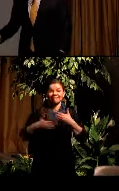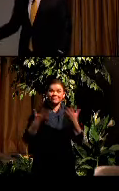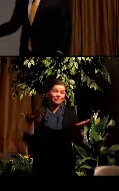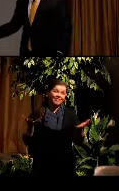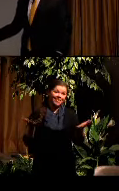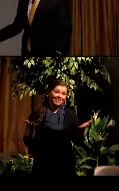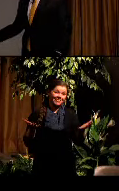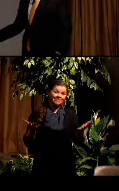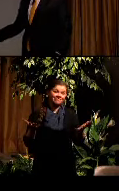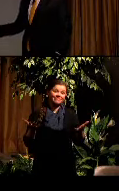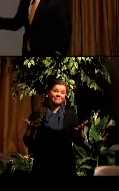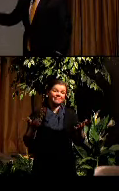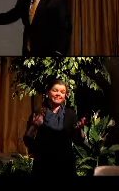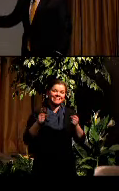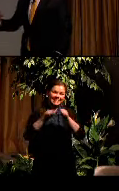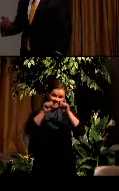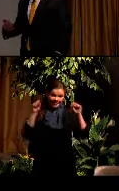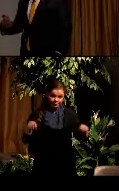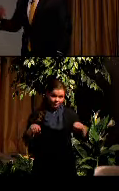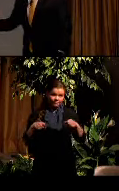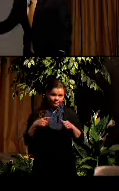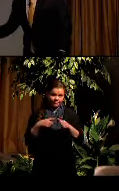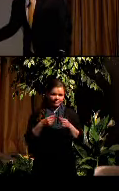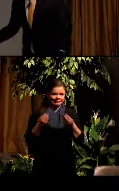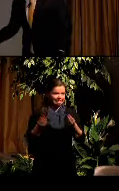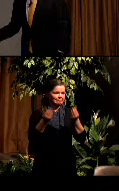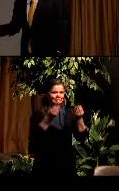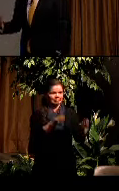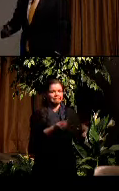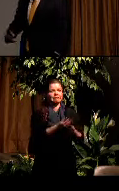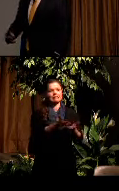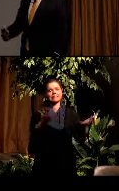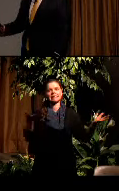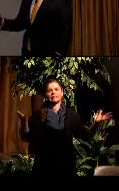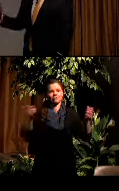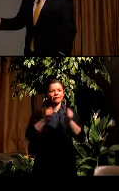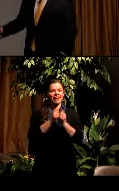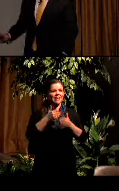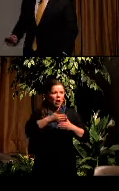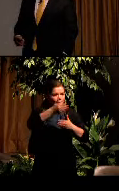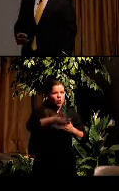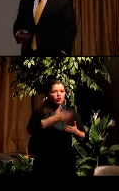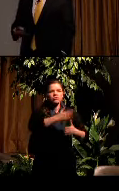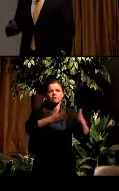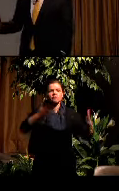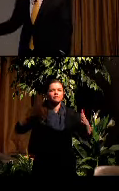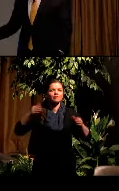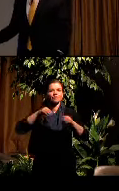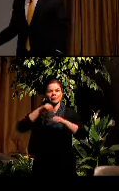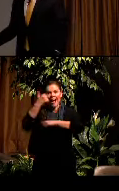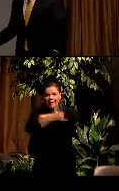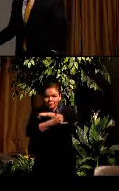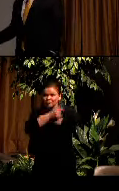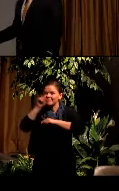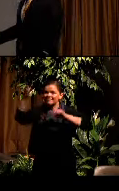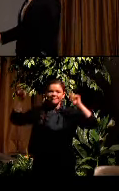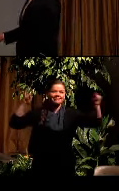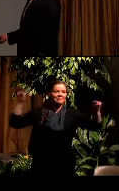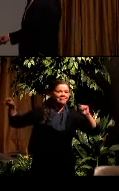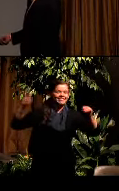further into our neighbors that share our resources, share our birds, into the Caribbean, into Central America, into South